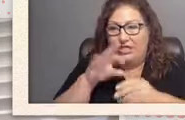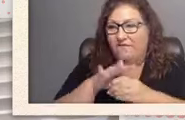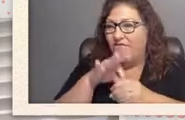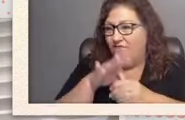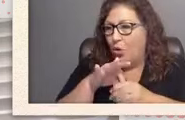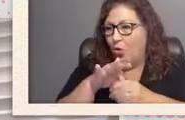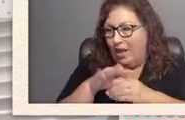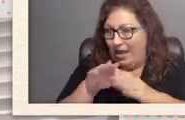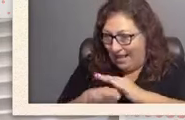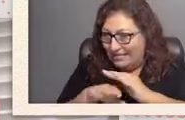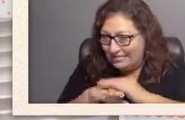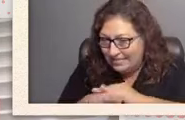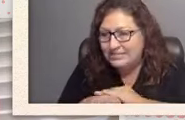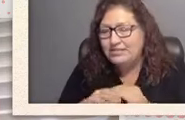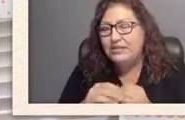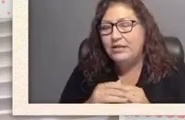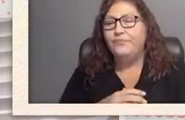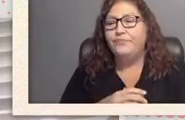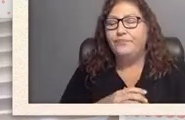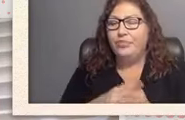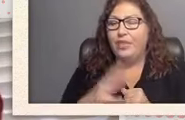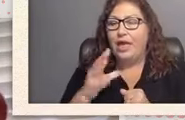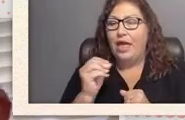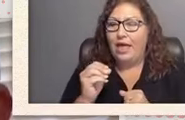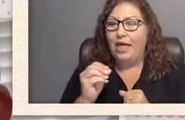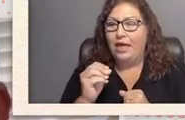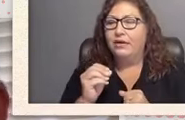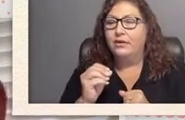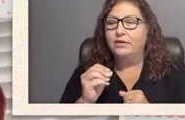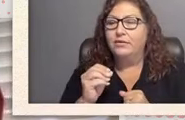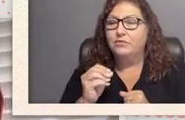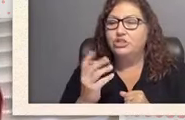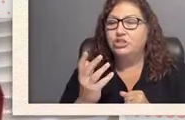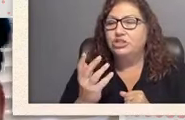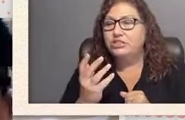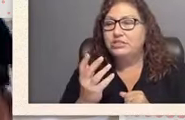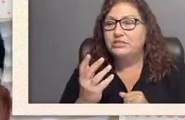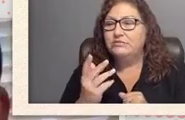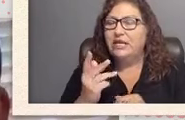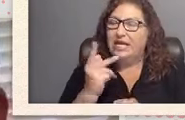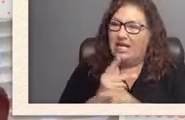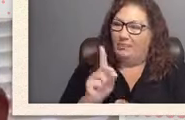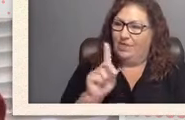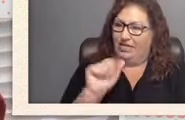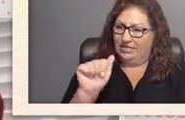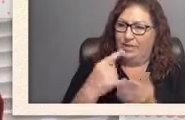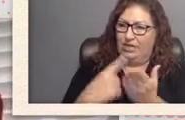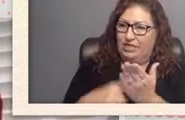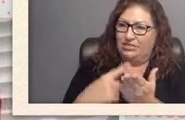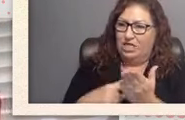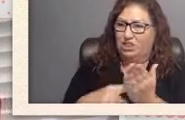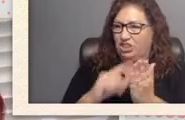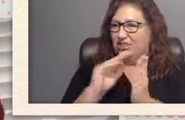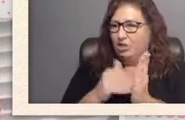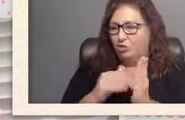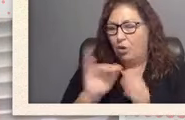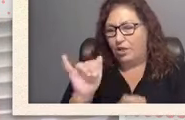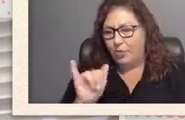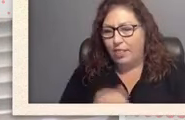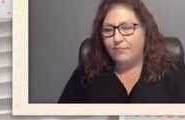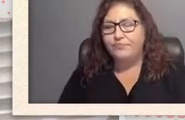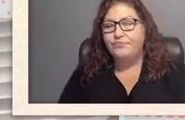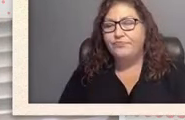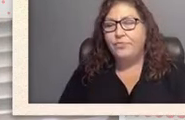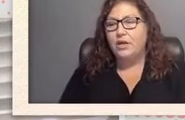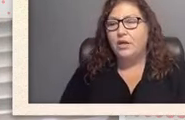access central, and just keep the disability discussion central as well. Jeremy, you may have